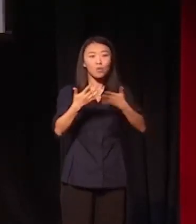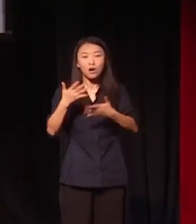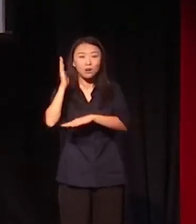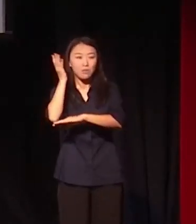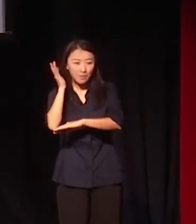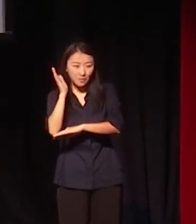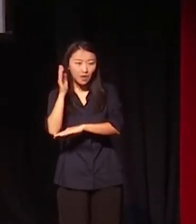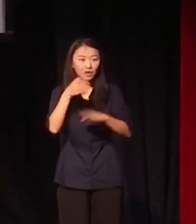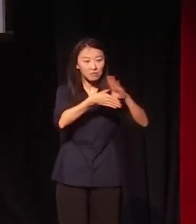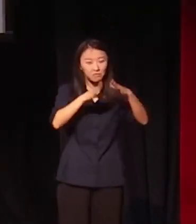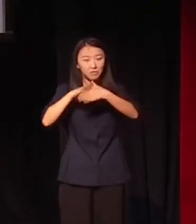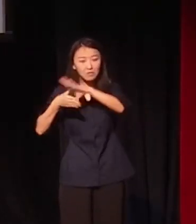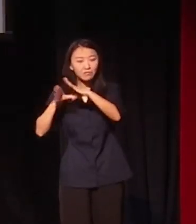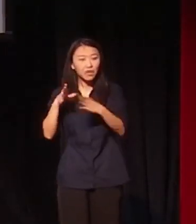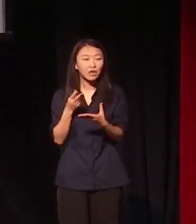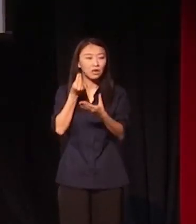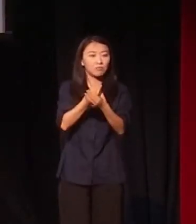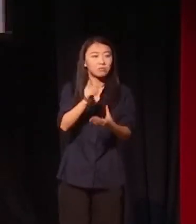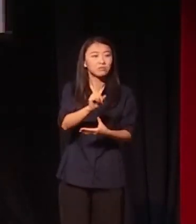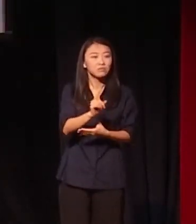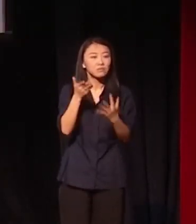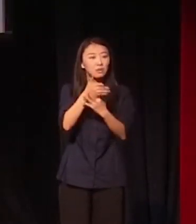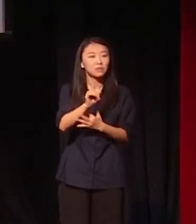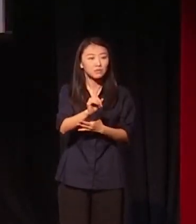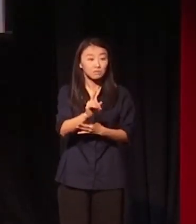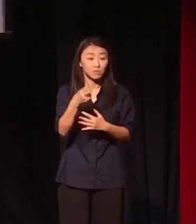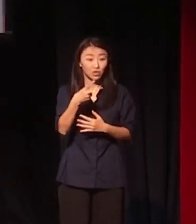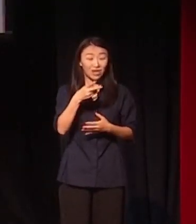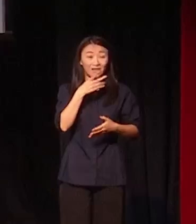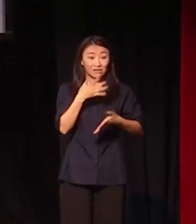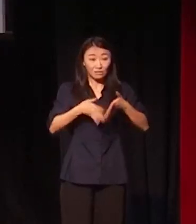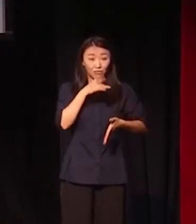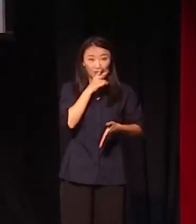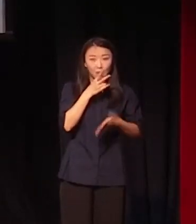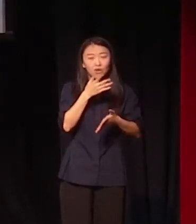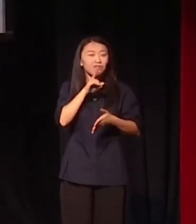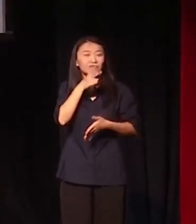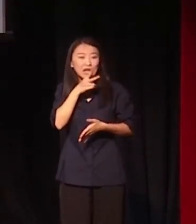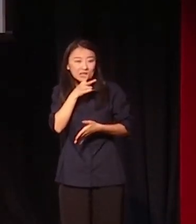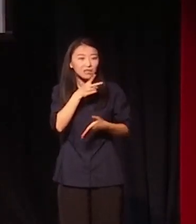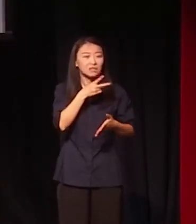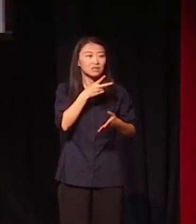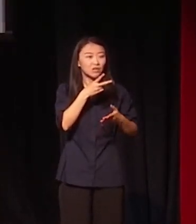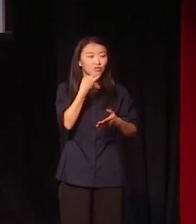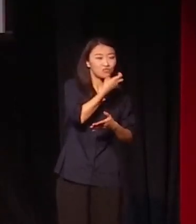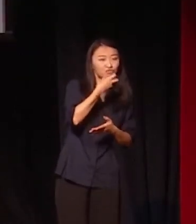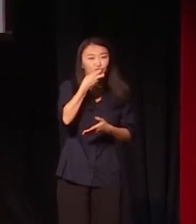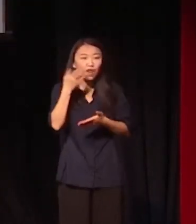practices like in conference situations when you have pivot interpreters working through a relay chain of different